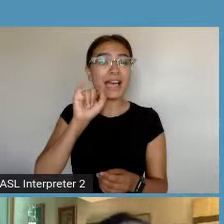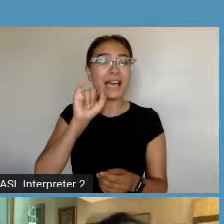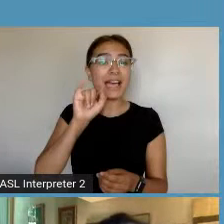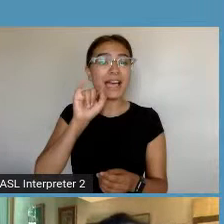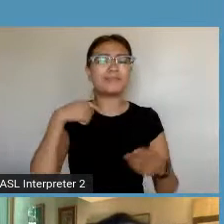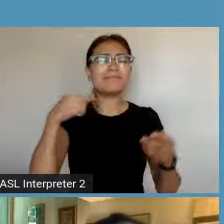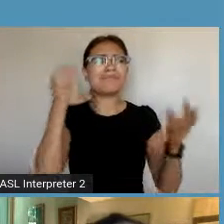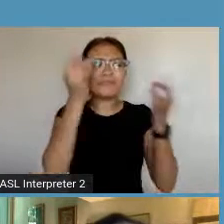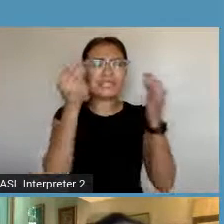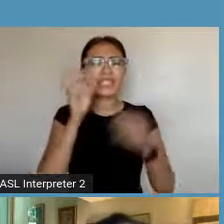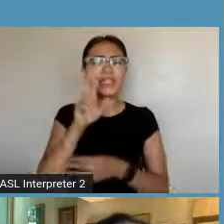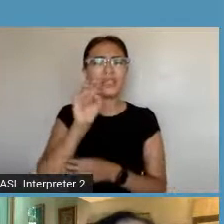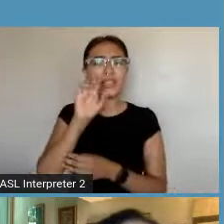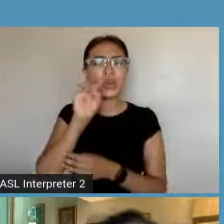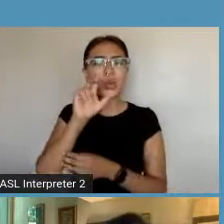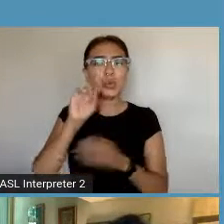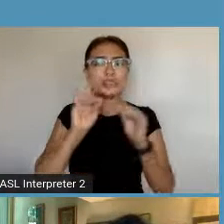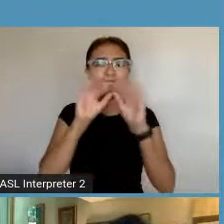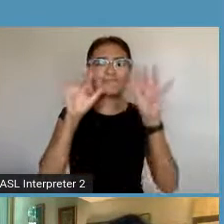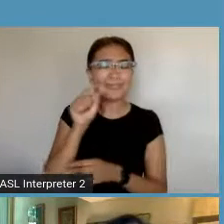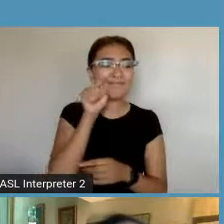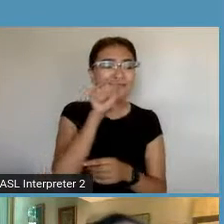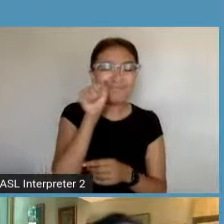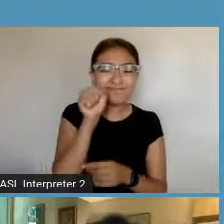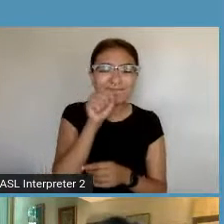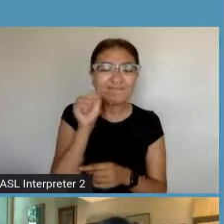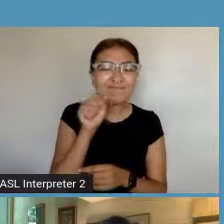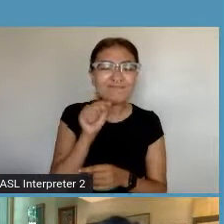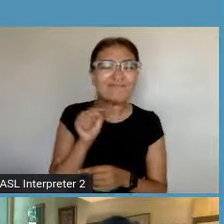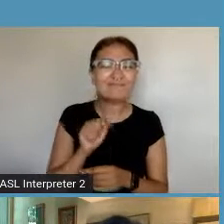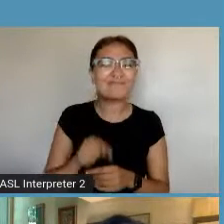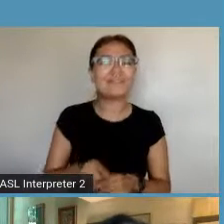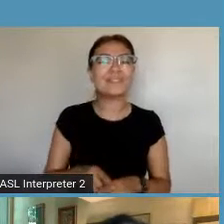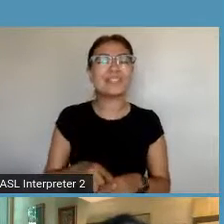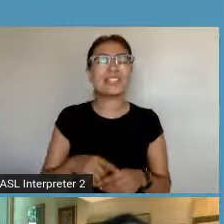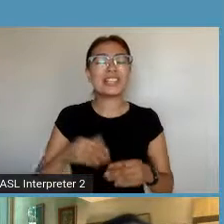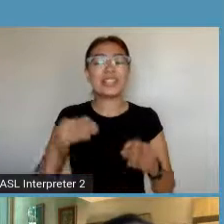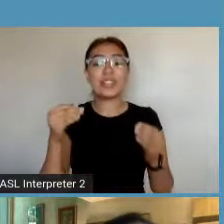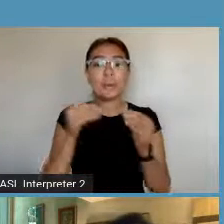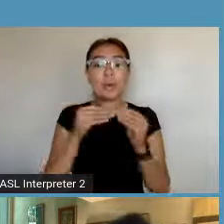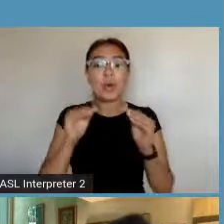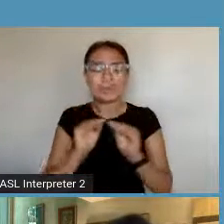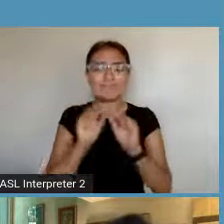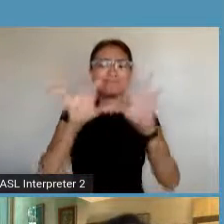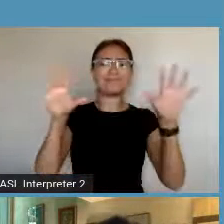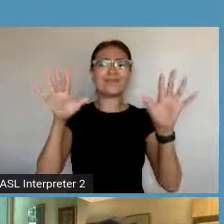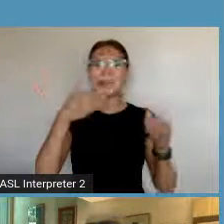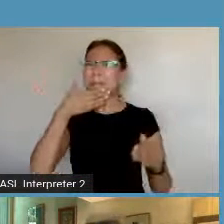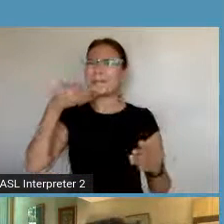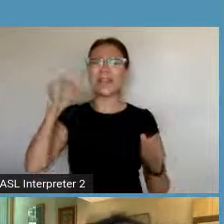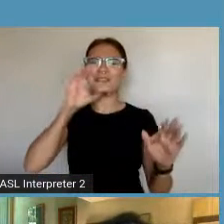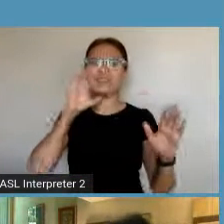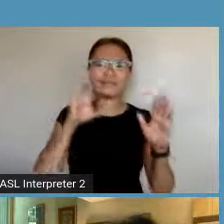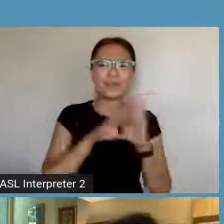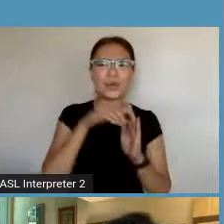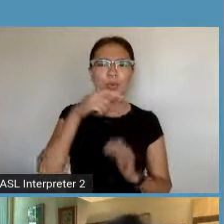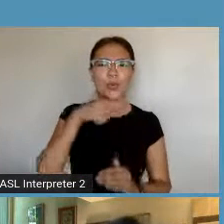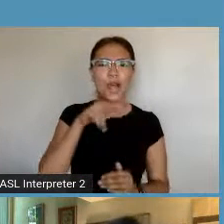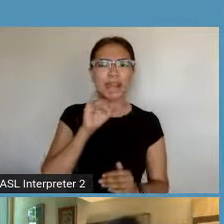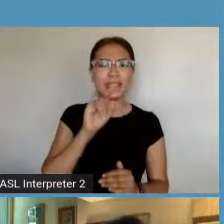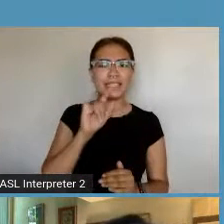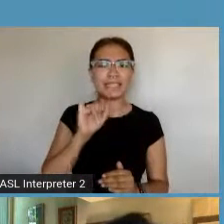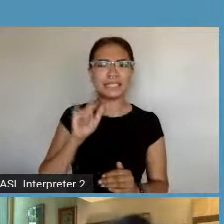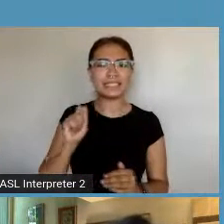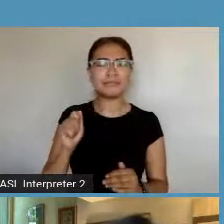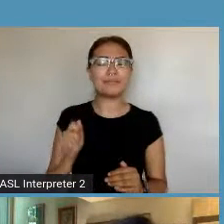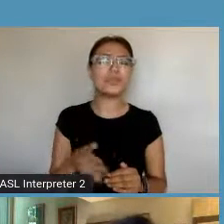general rule of thumb, the greater the resolution, the better image quality. So average ideal